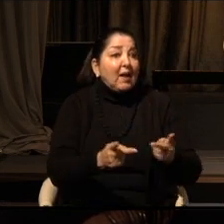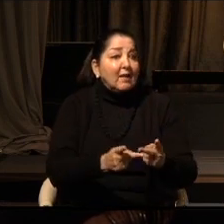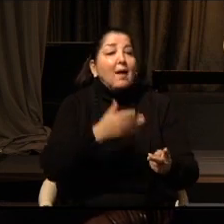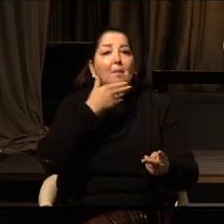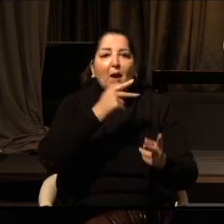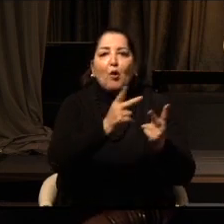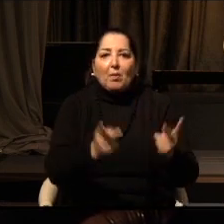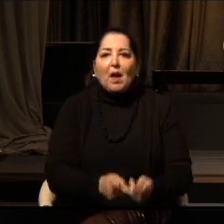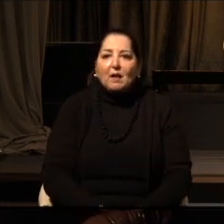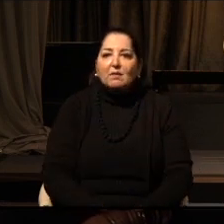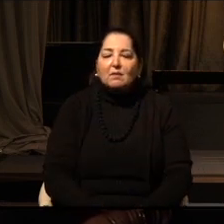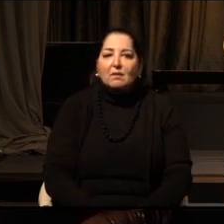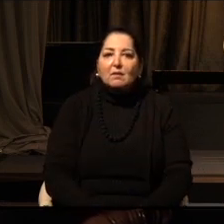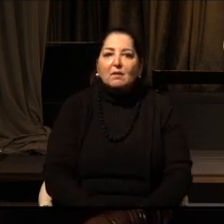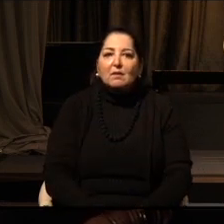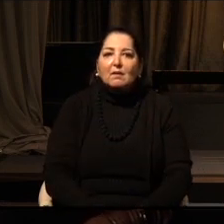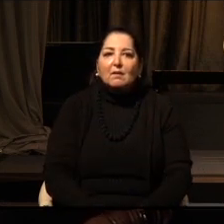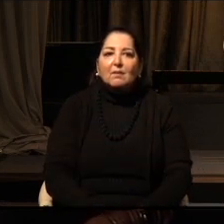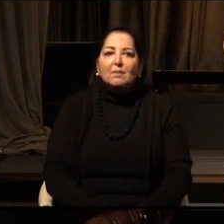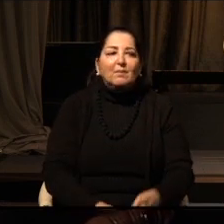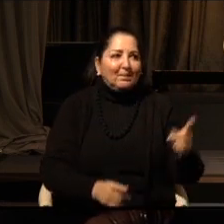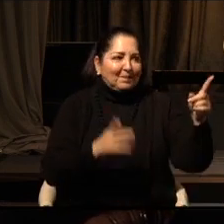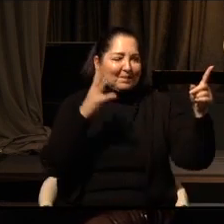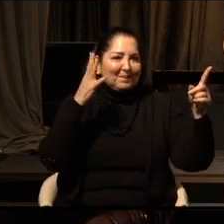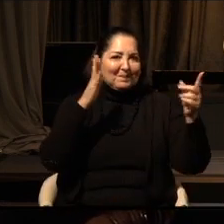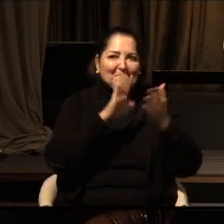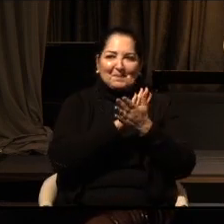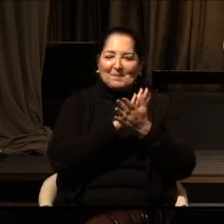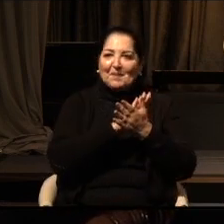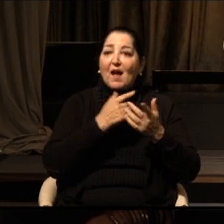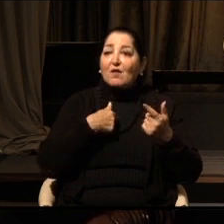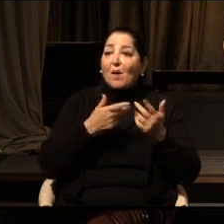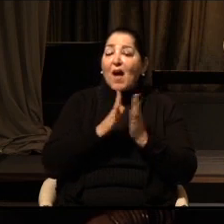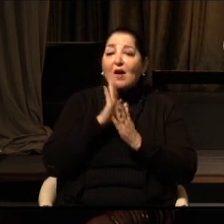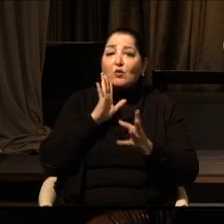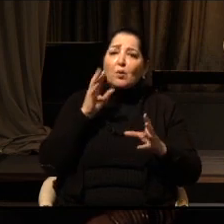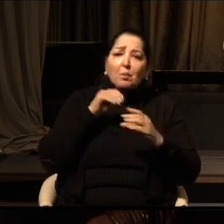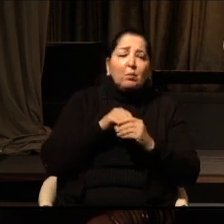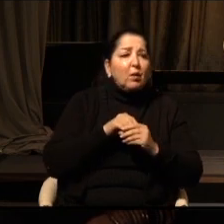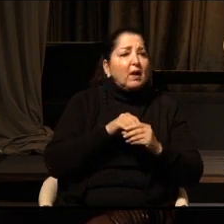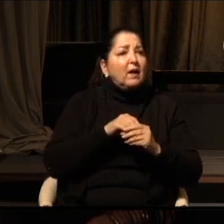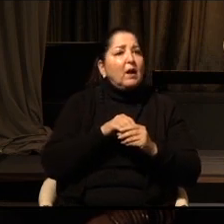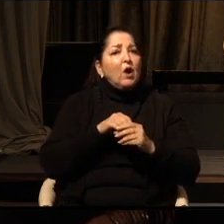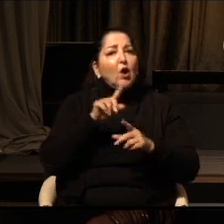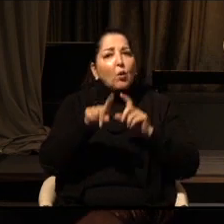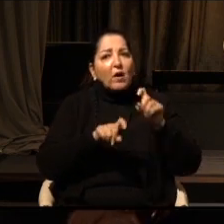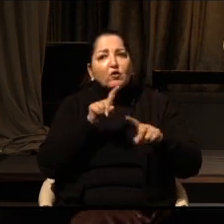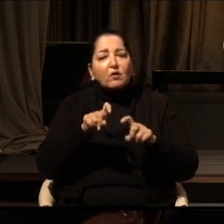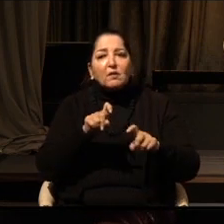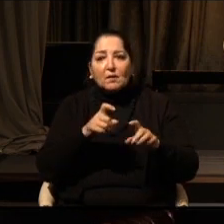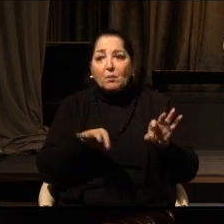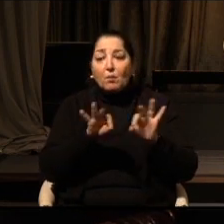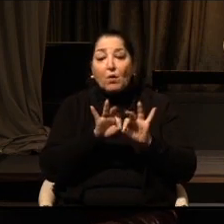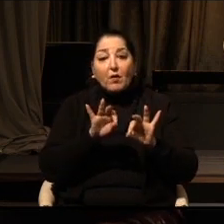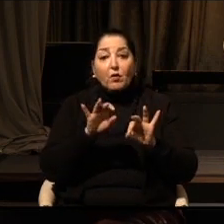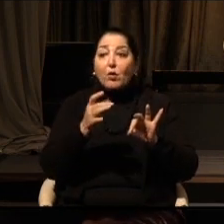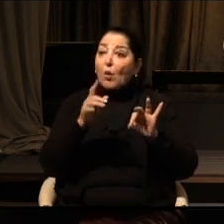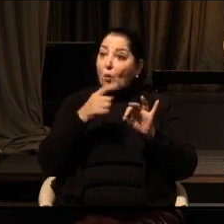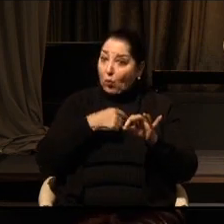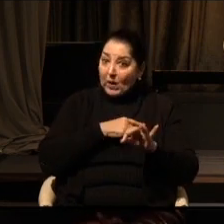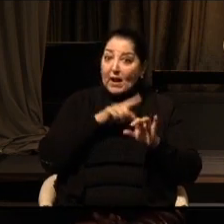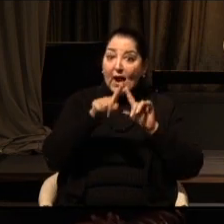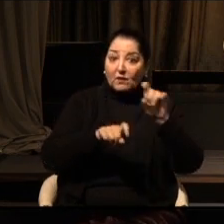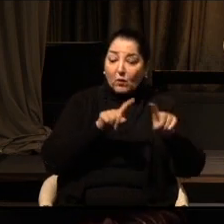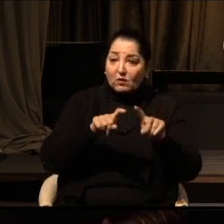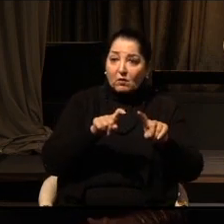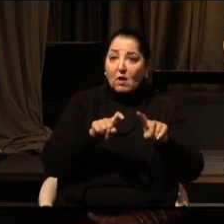and our imaginations, I ask you to put in productive questions. The questions we ask will be the questions that we answer. I had the